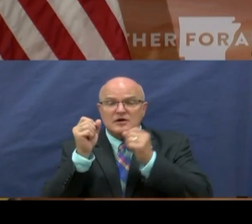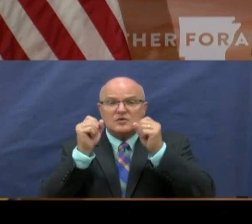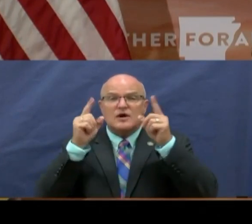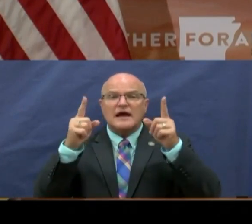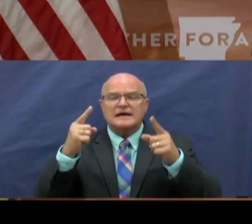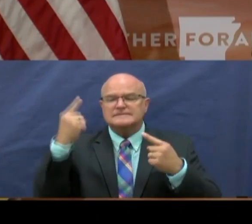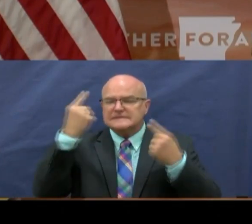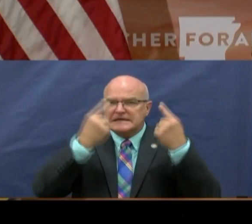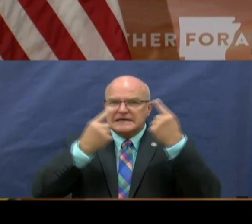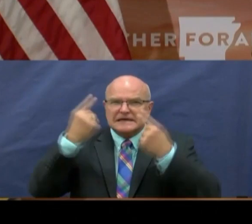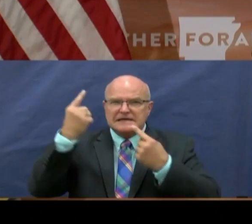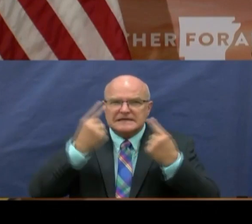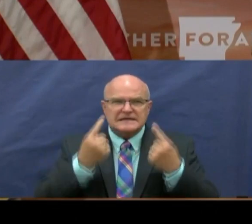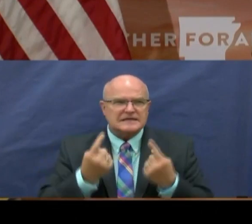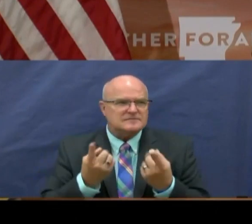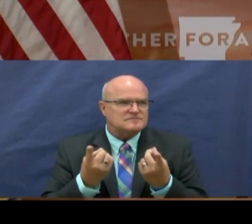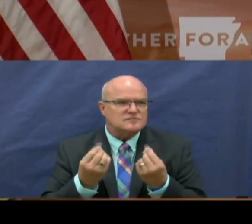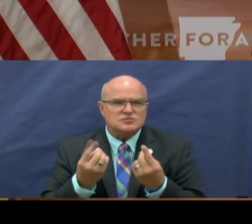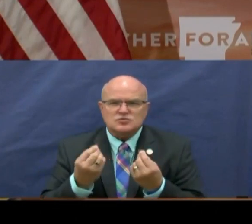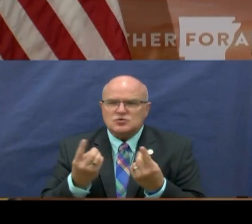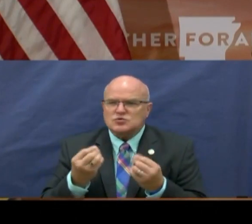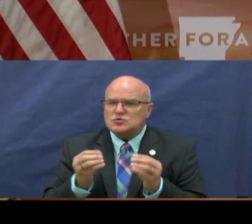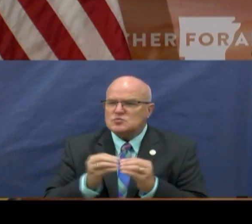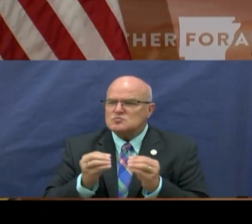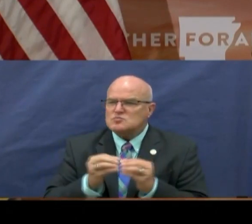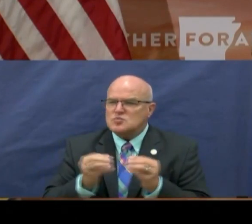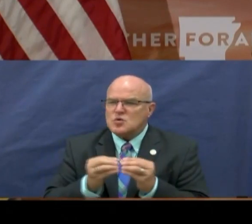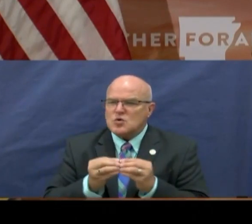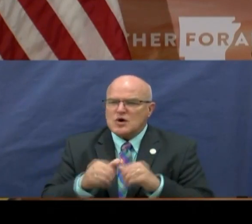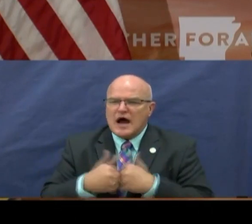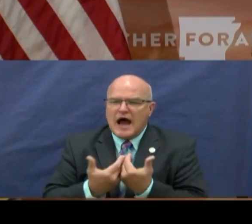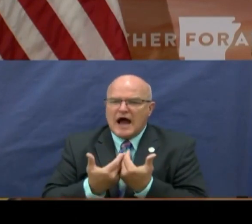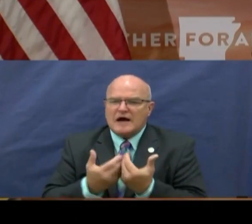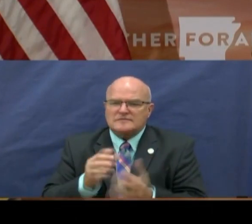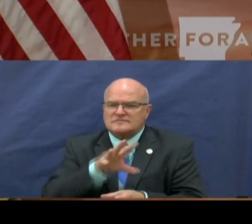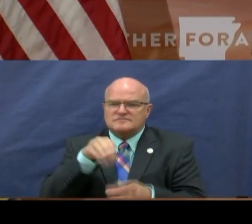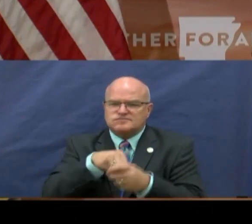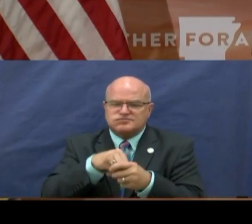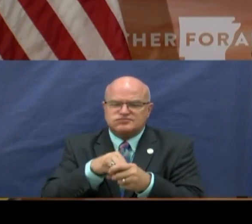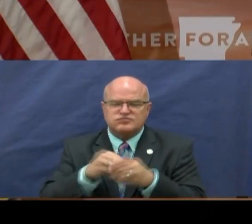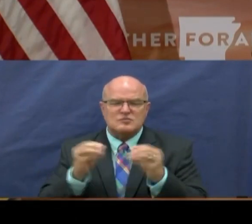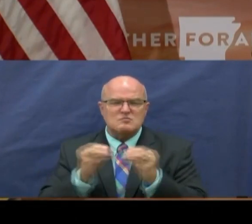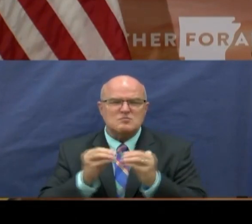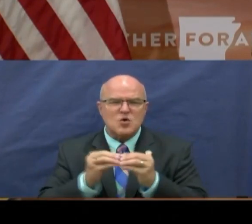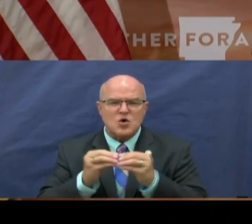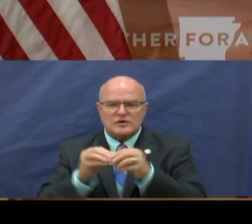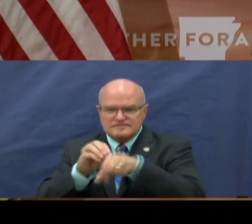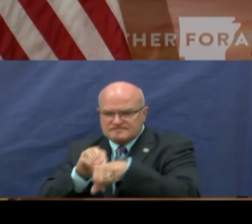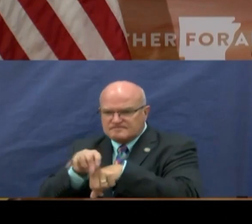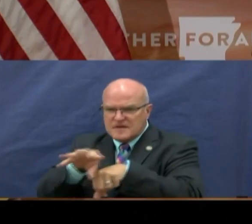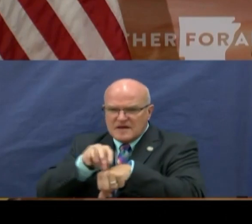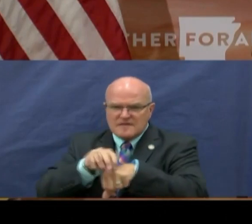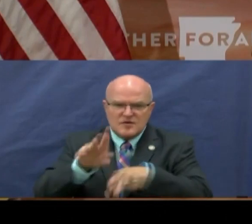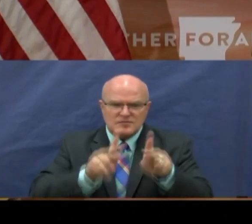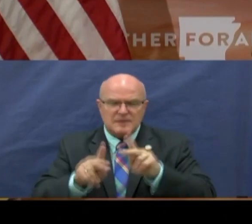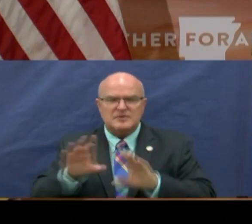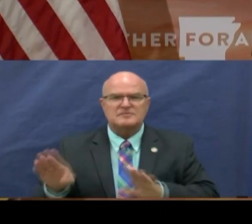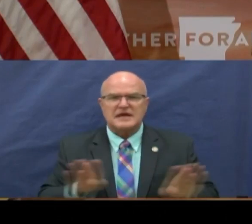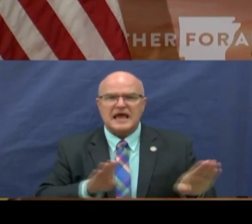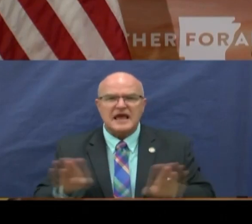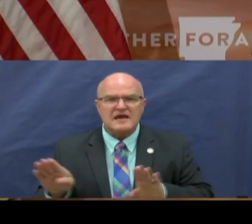thinking, what more can we do? How can we engage in this fight greater? How can we influence everyone's